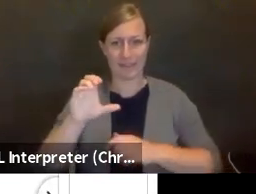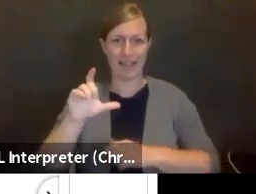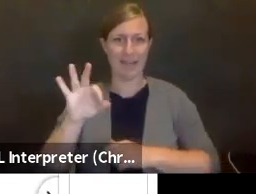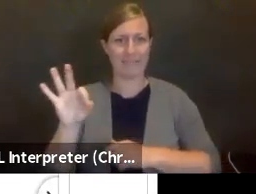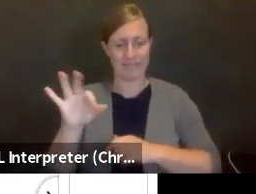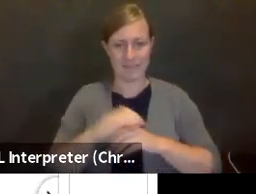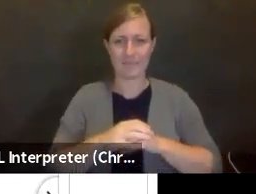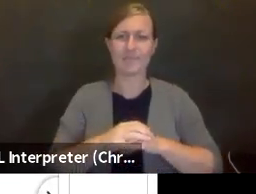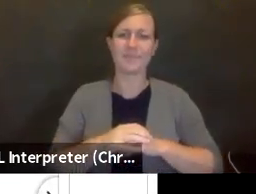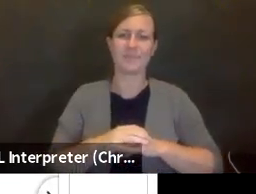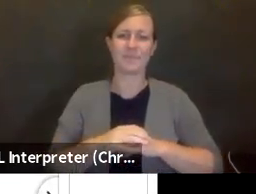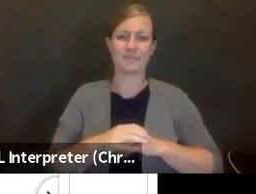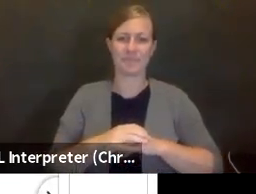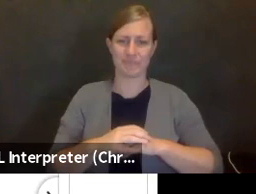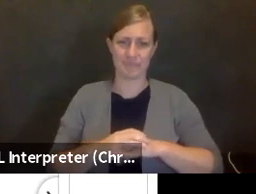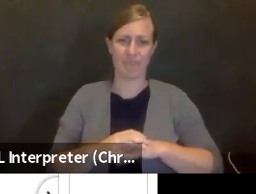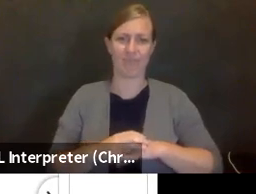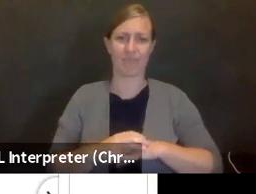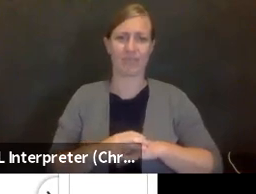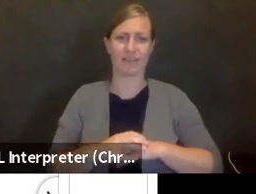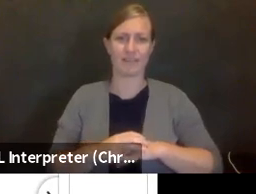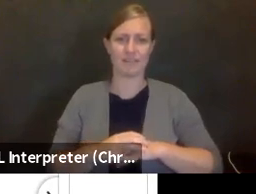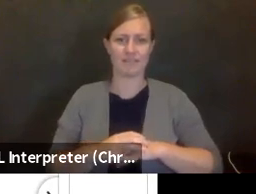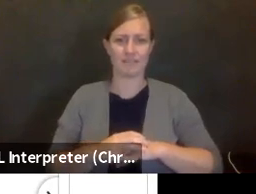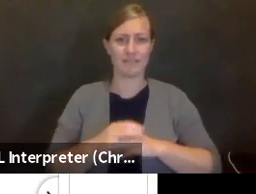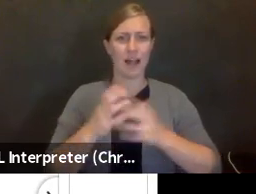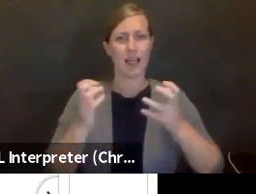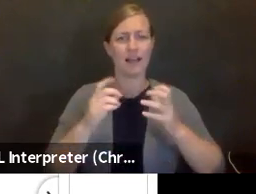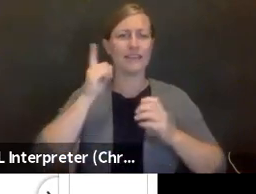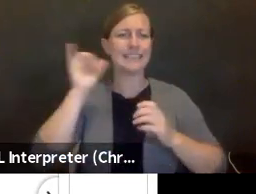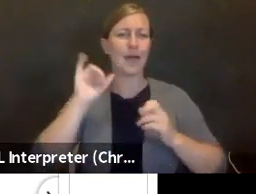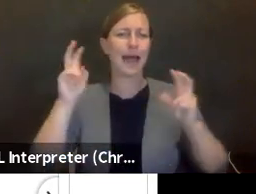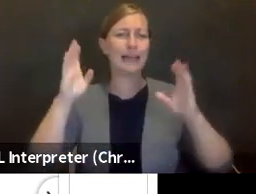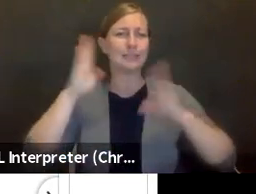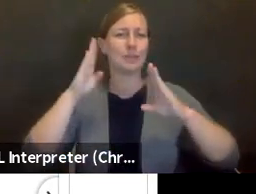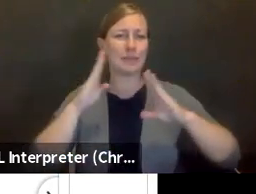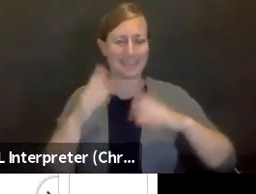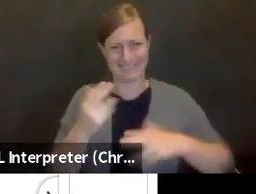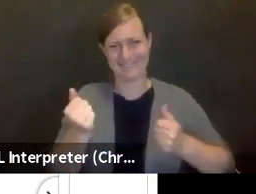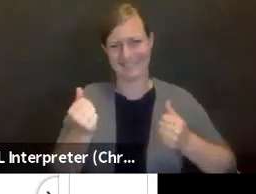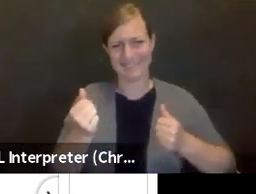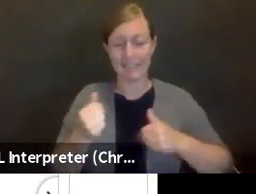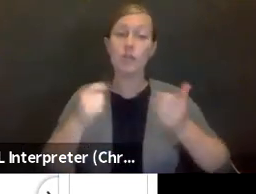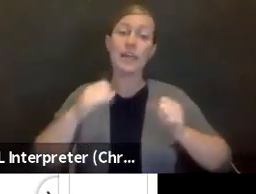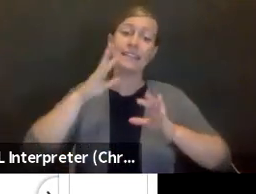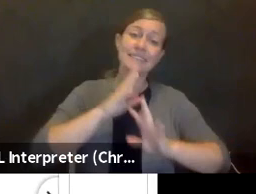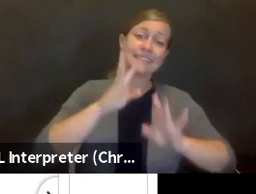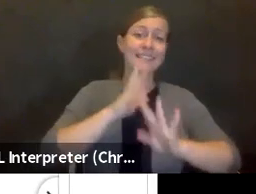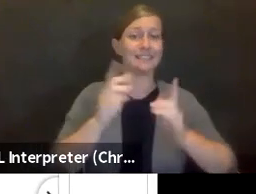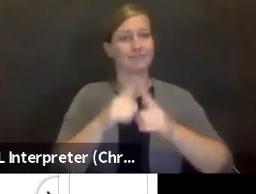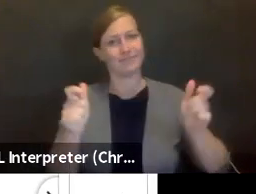There we go. Whole bunch of treble. And we could sing, we could do a whole bunch of different